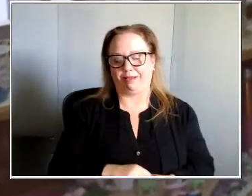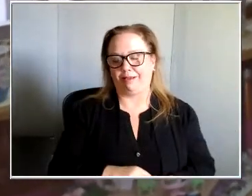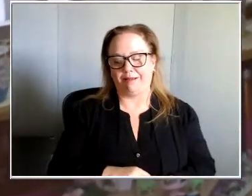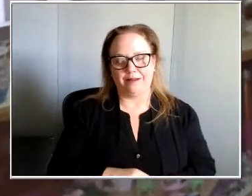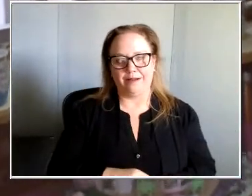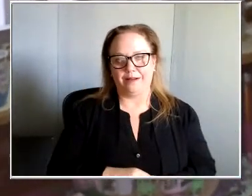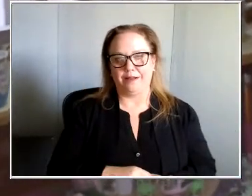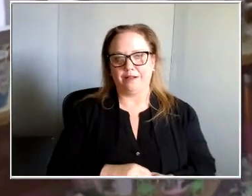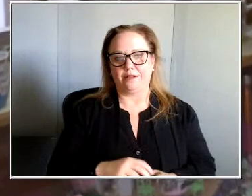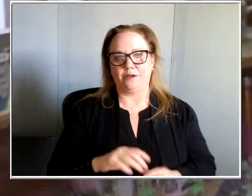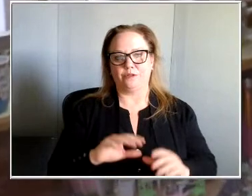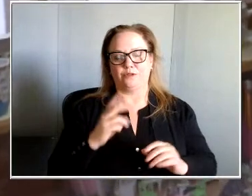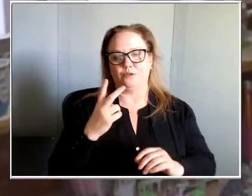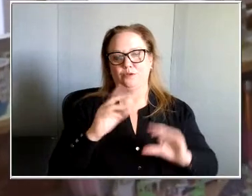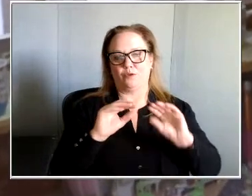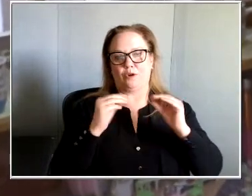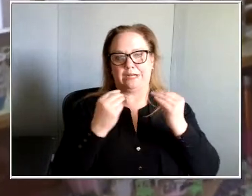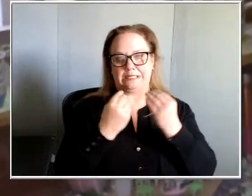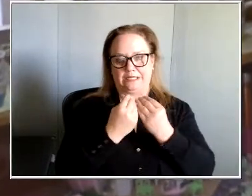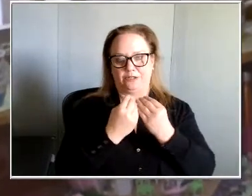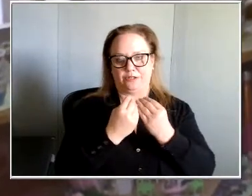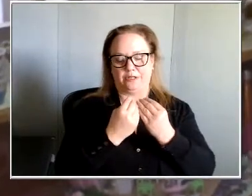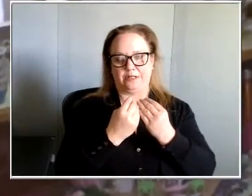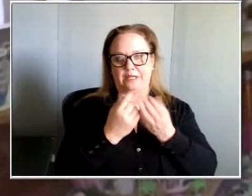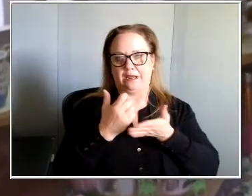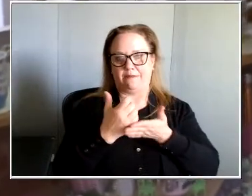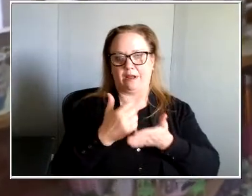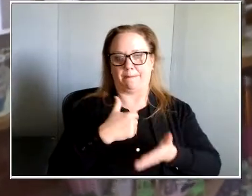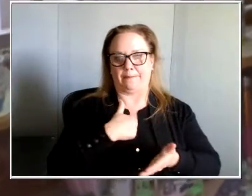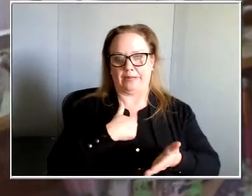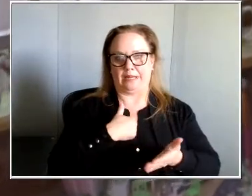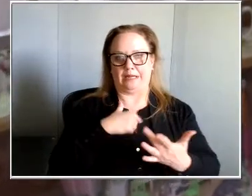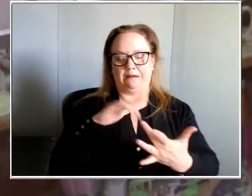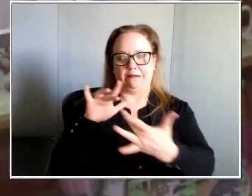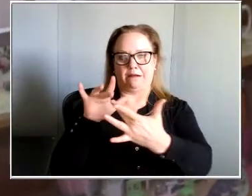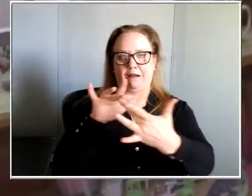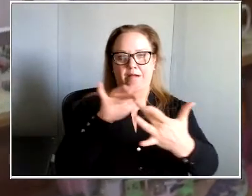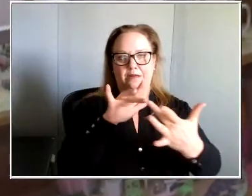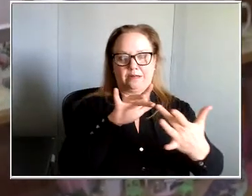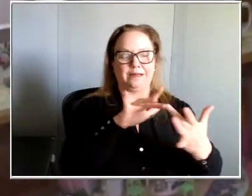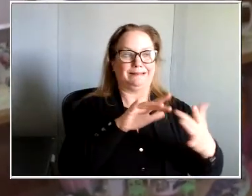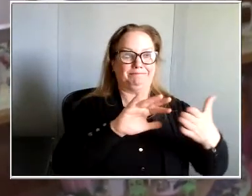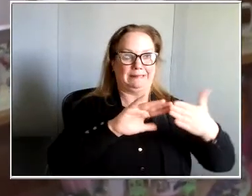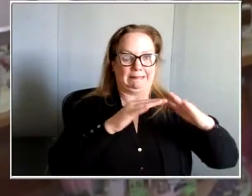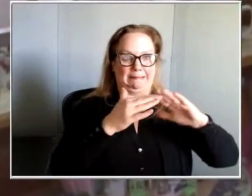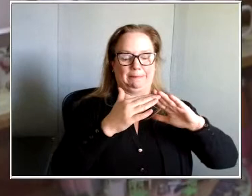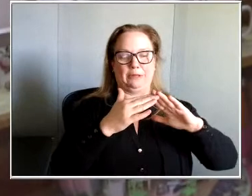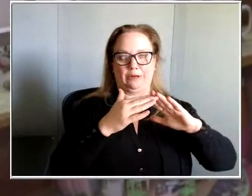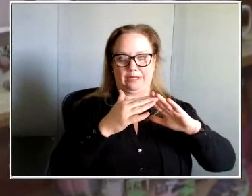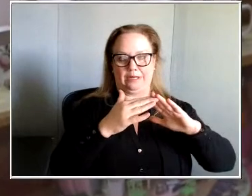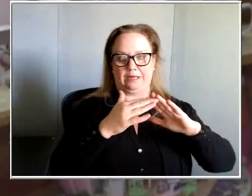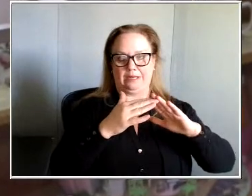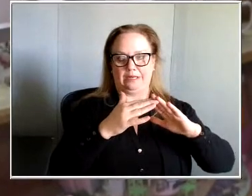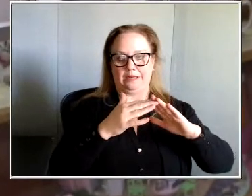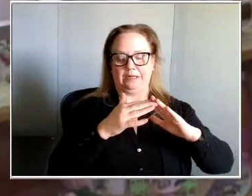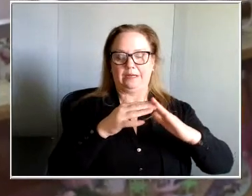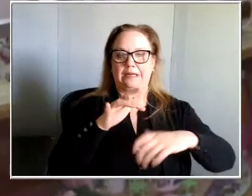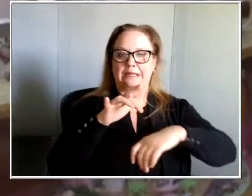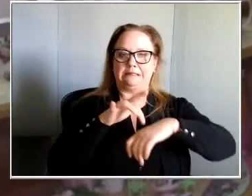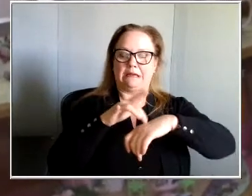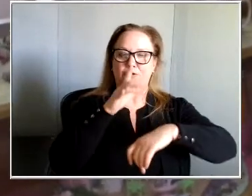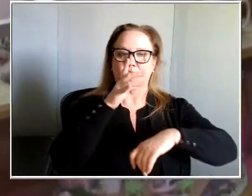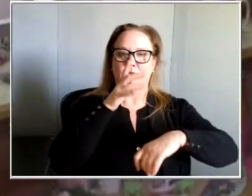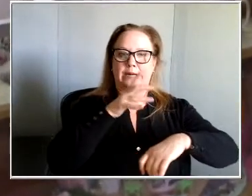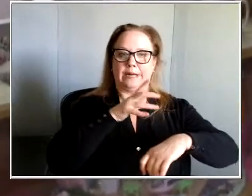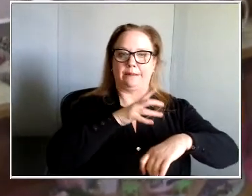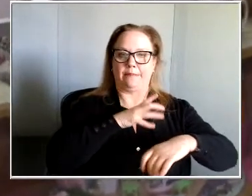two organizations, they have helped me reach out into our community and touch women that don't